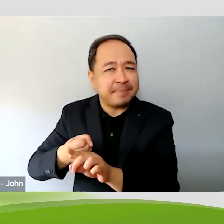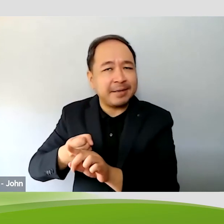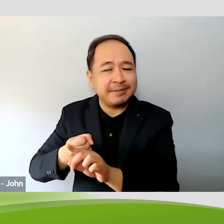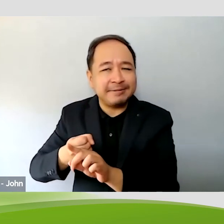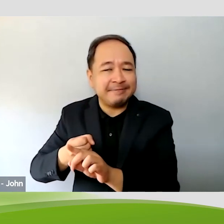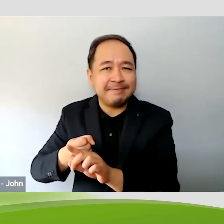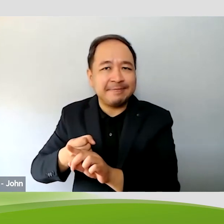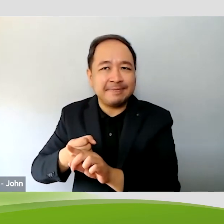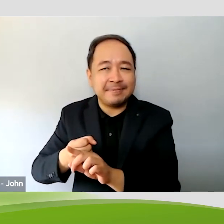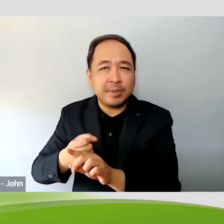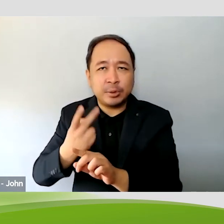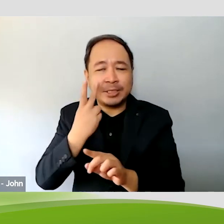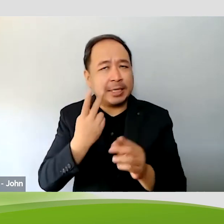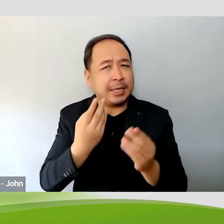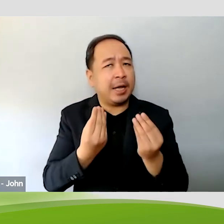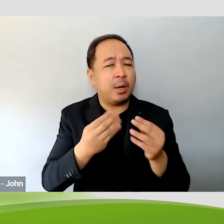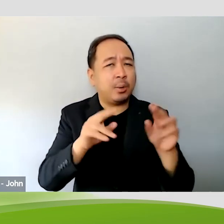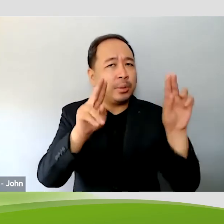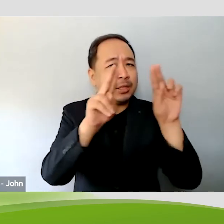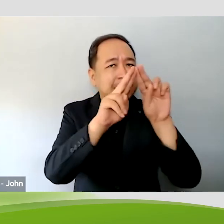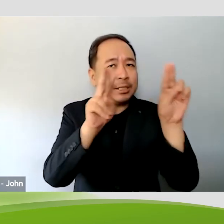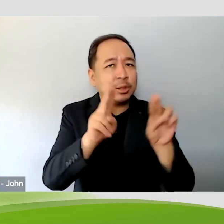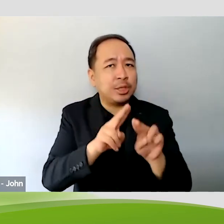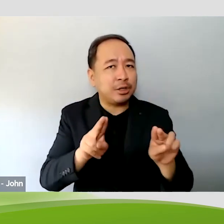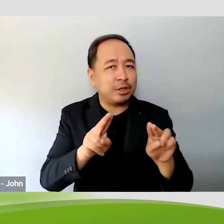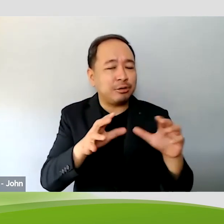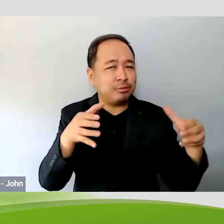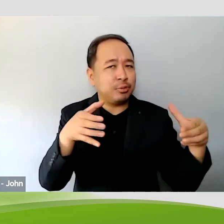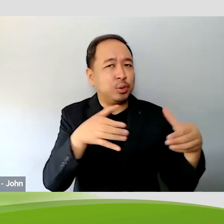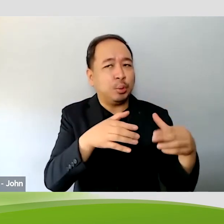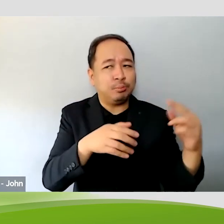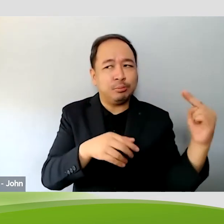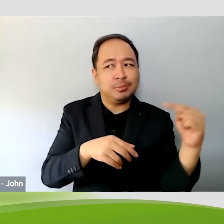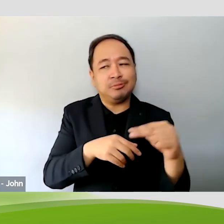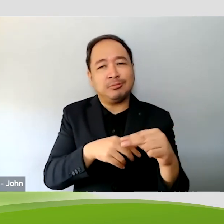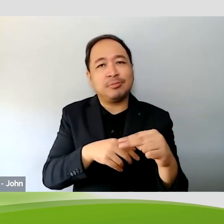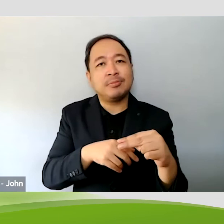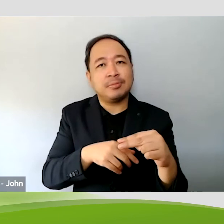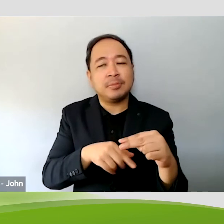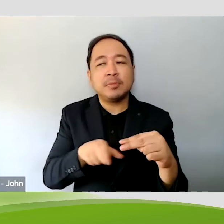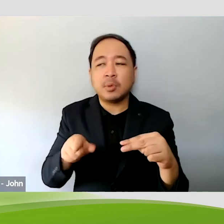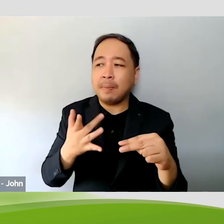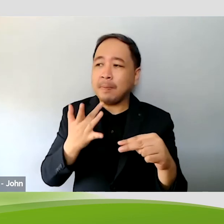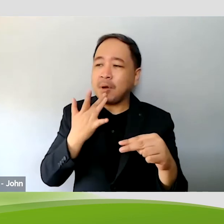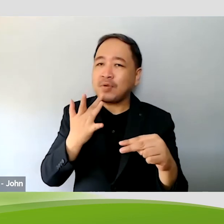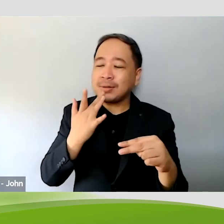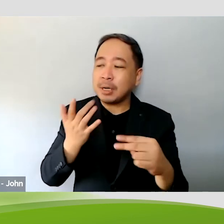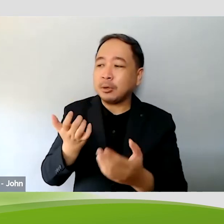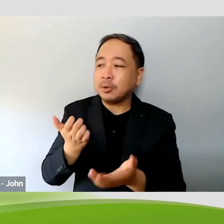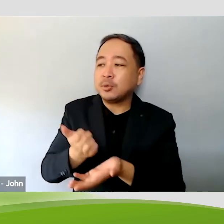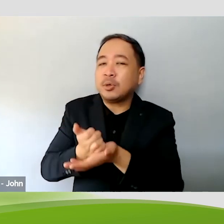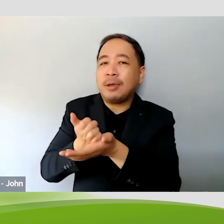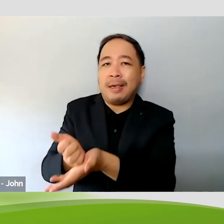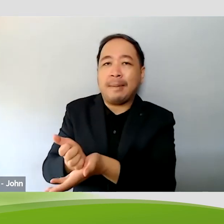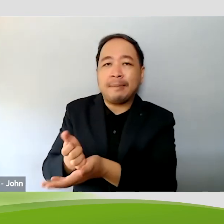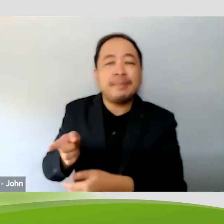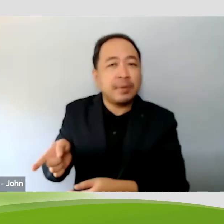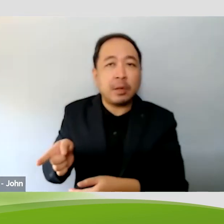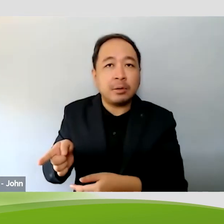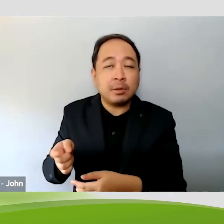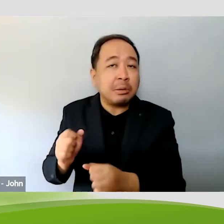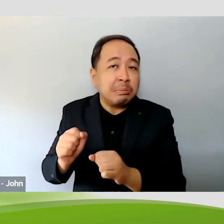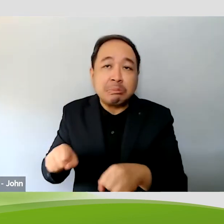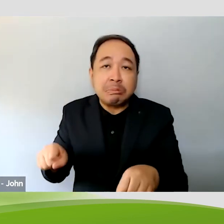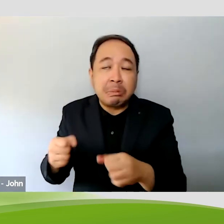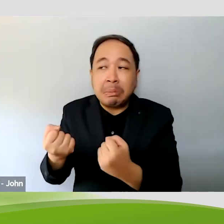international community to come up forward with a view to give them a preferential treatment in terms of any kind of